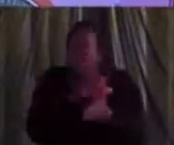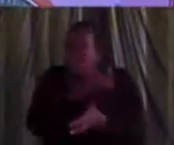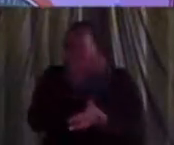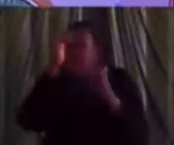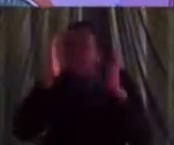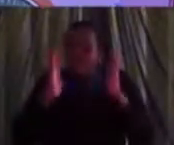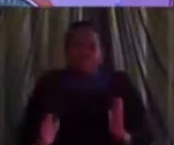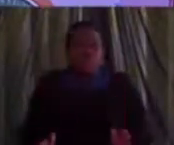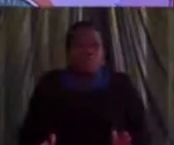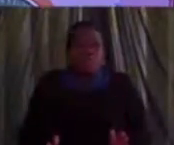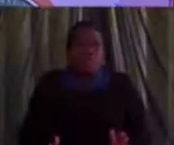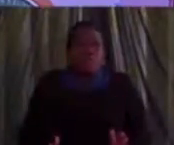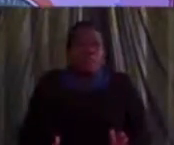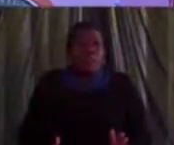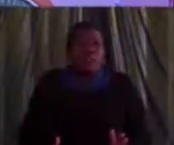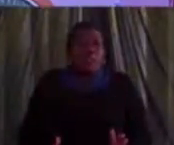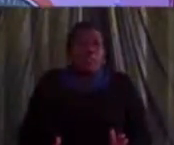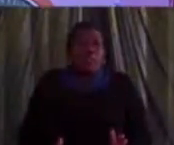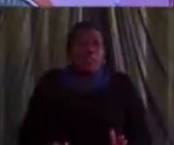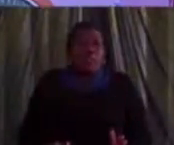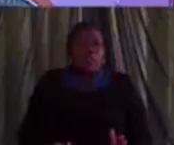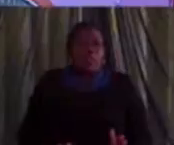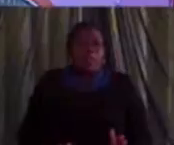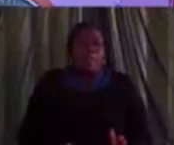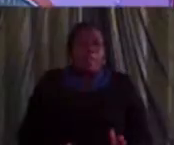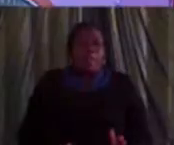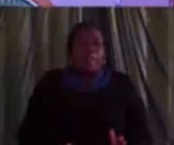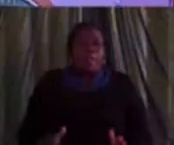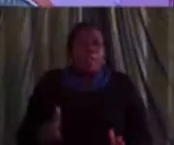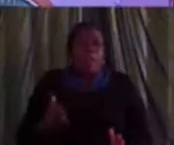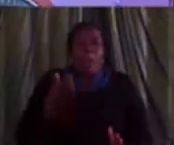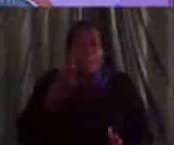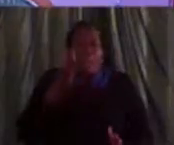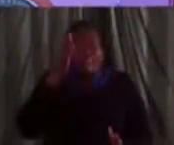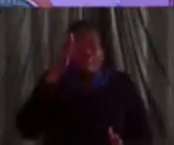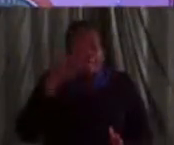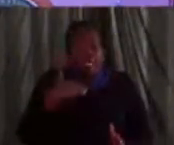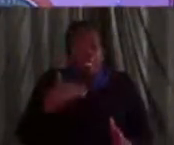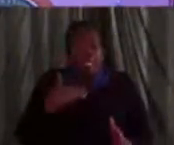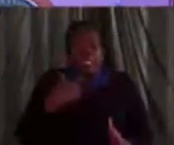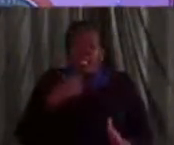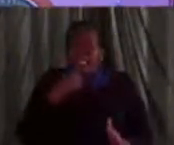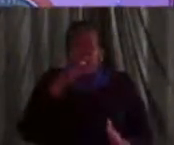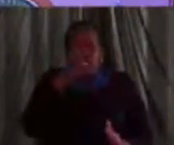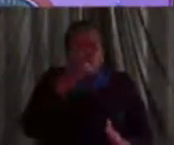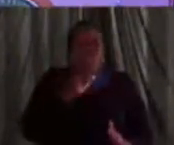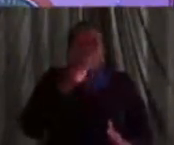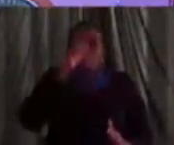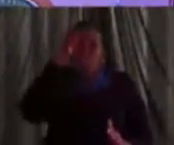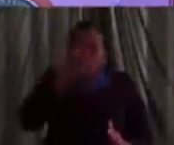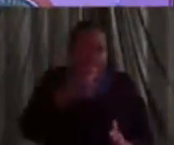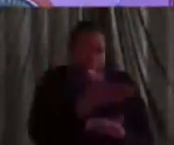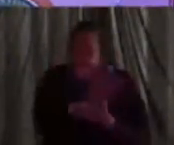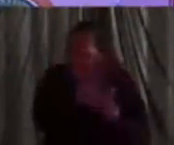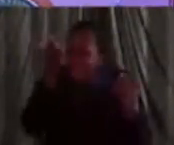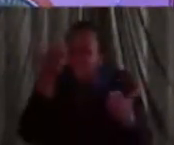example, unfortunately, or your example, but where I say you, I don't mean precisely you. I mean any of